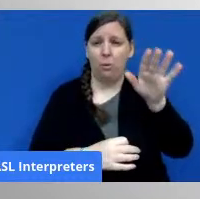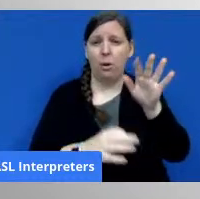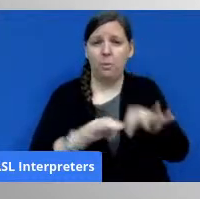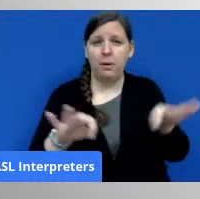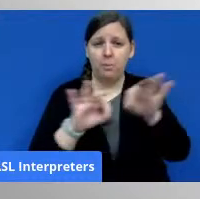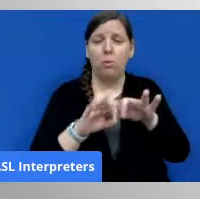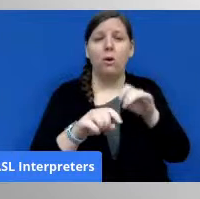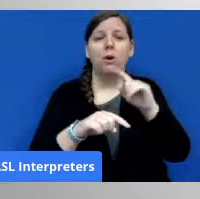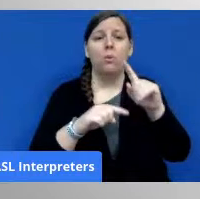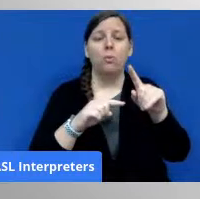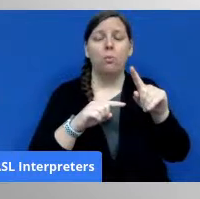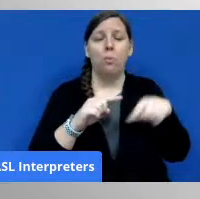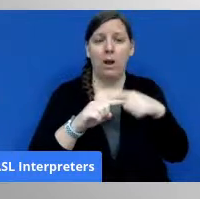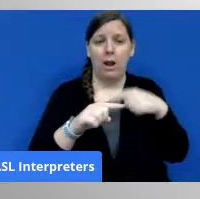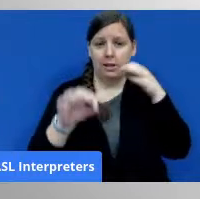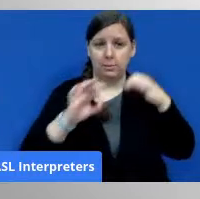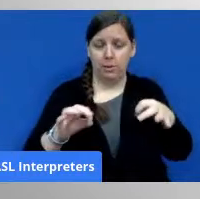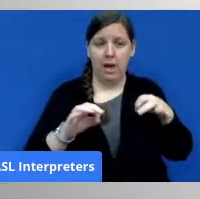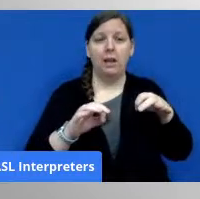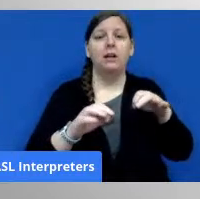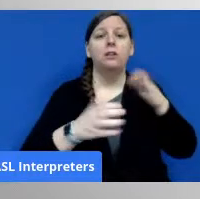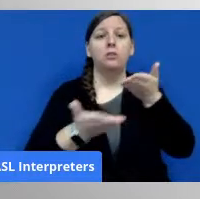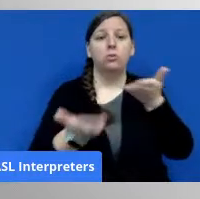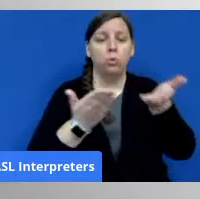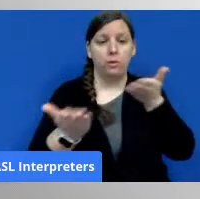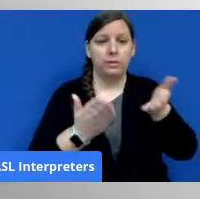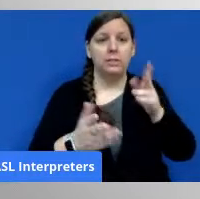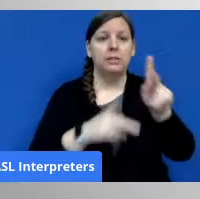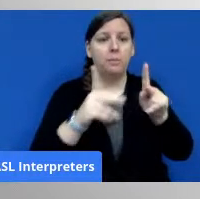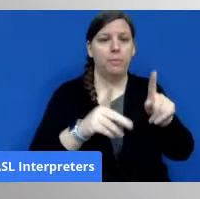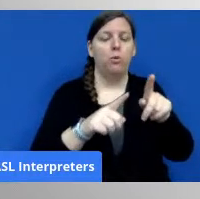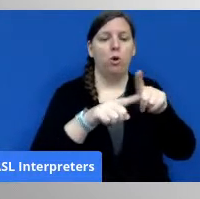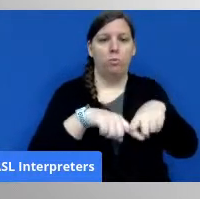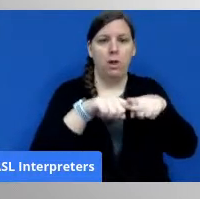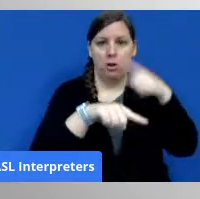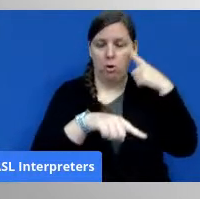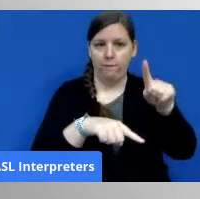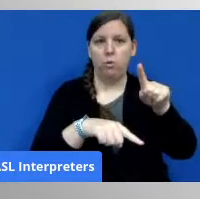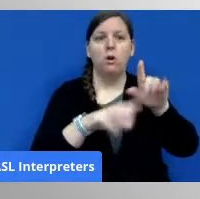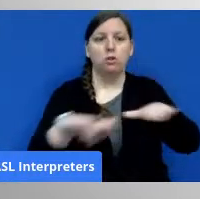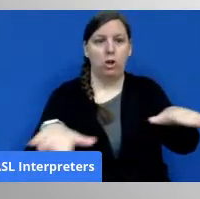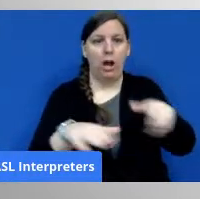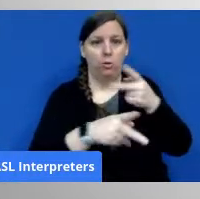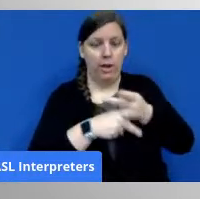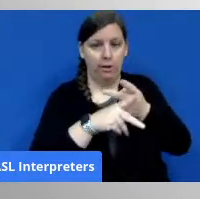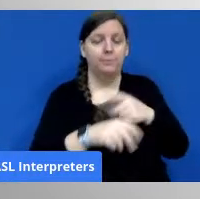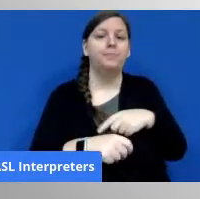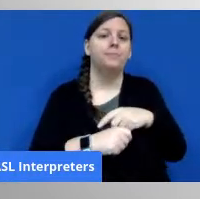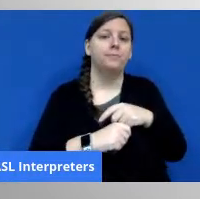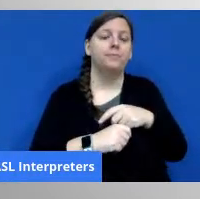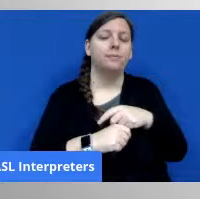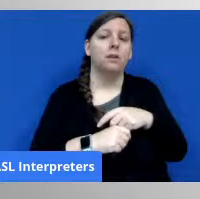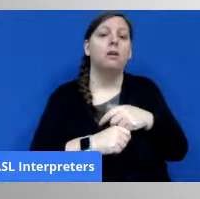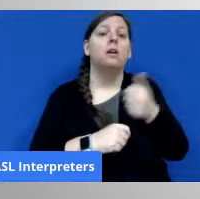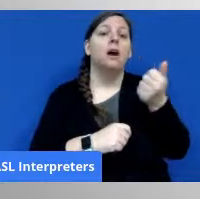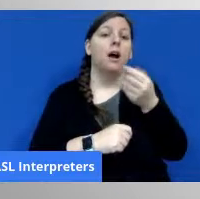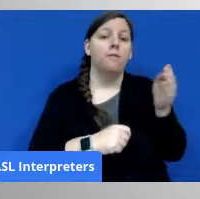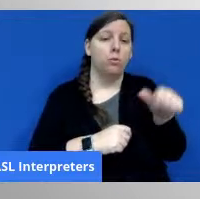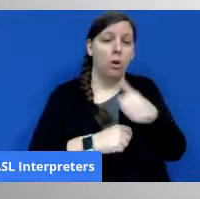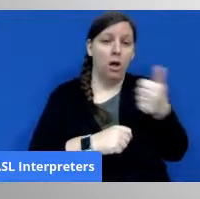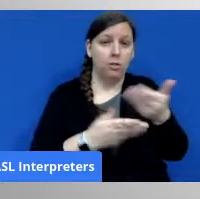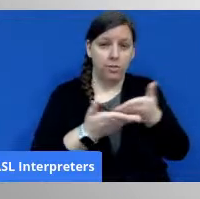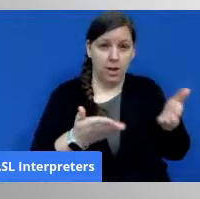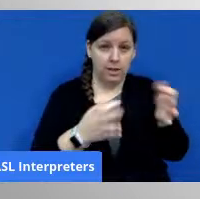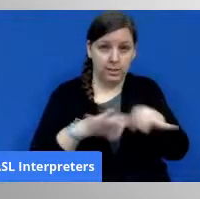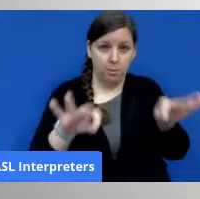are relying on in Clark County for childcare. Next slide. Couple of other notes of importance. We